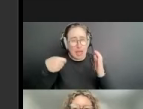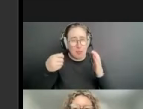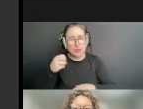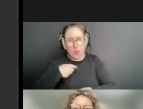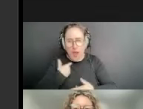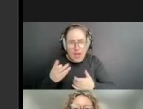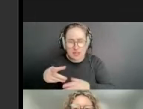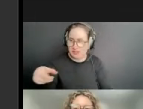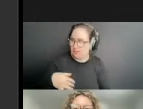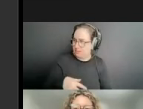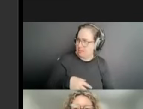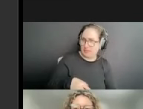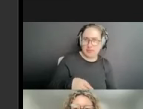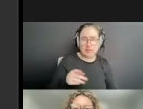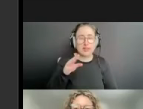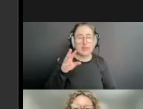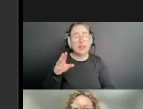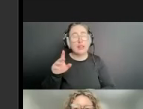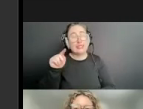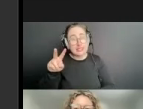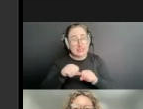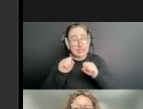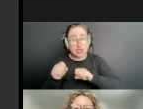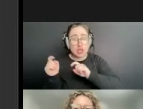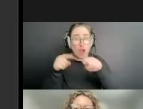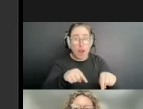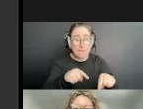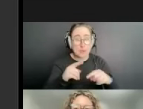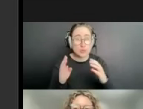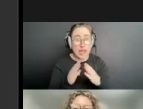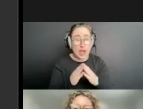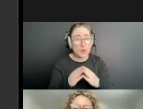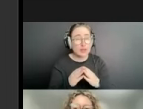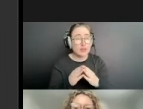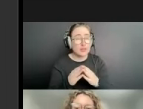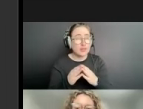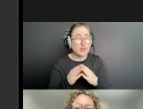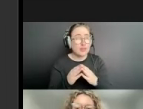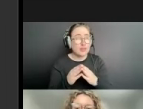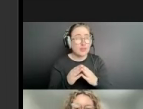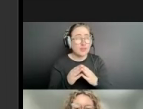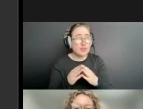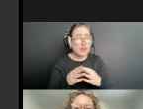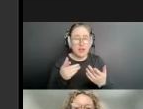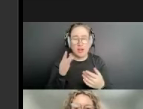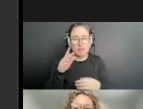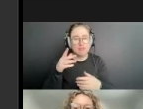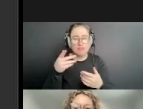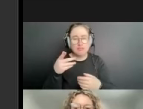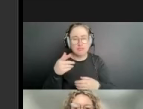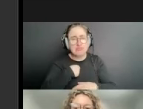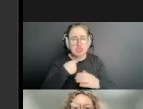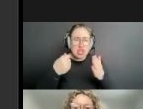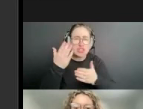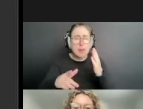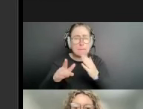with the TV station that come to town. I basically wrote commercials, shot commercials,